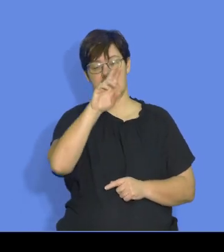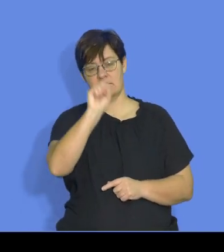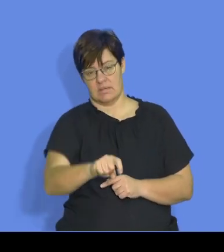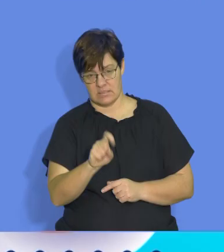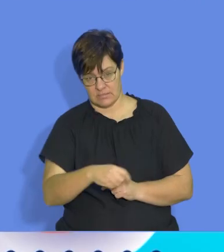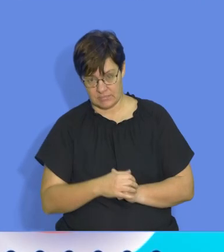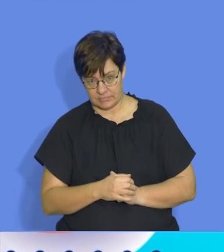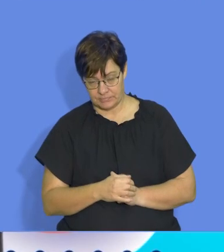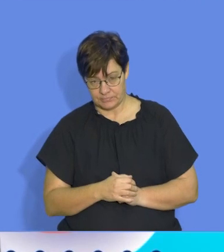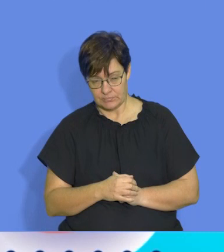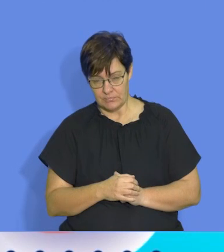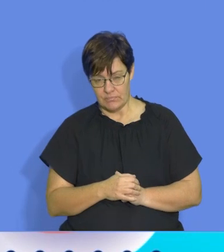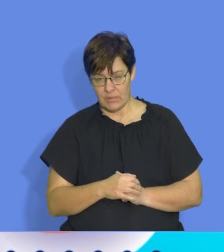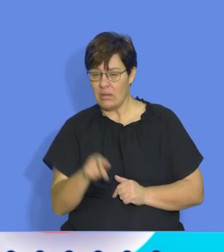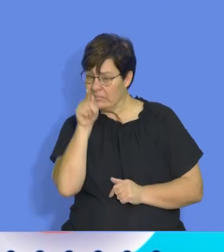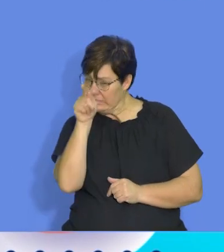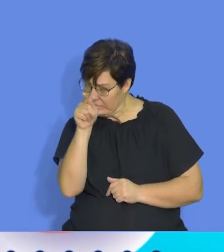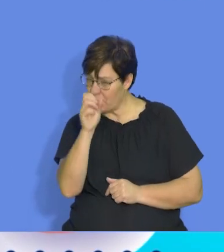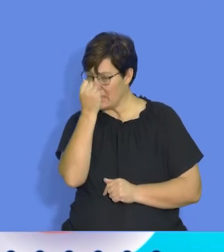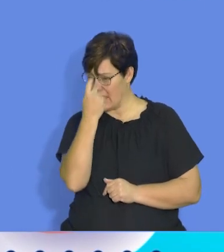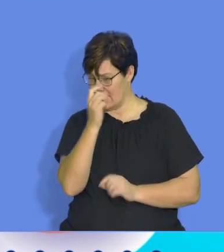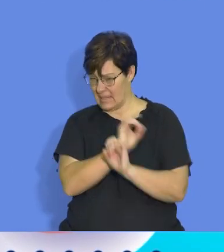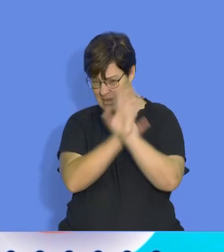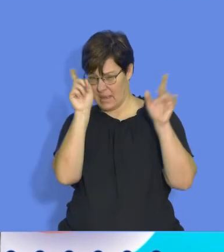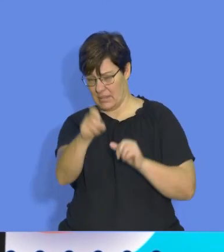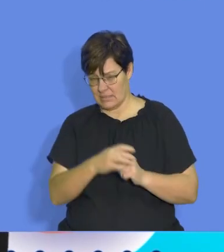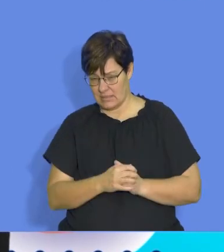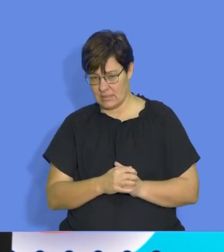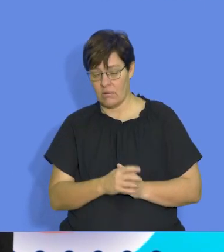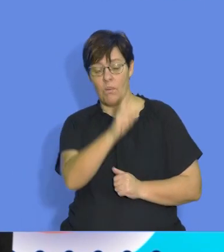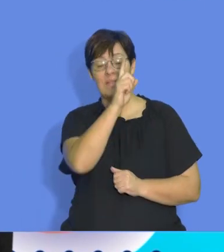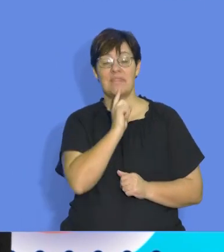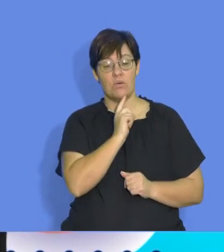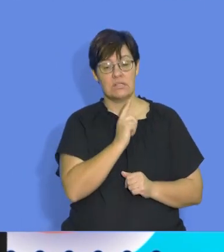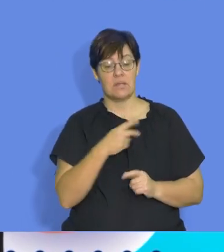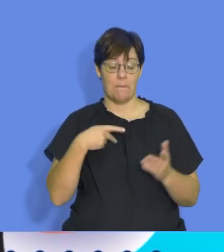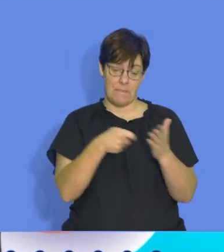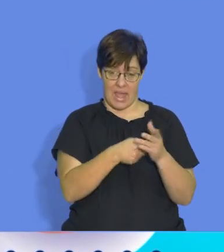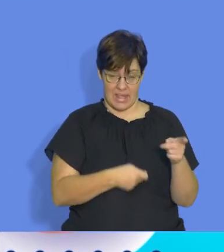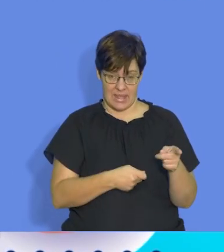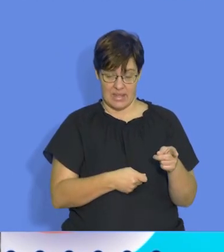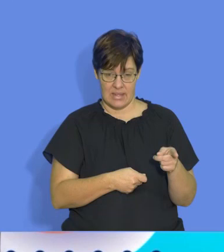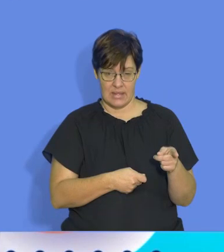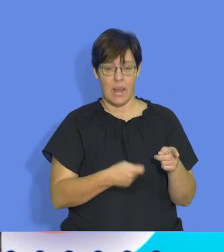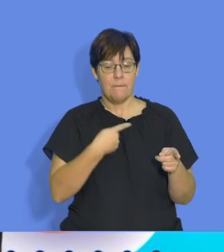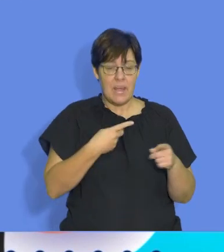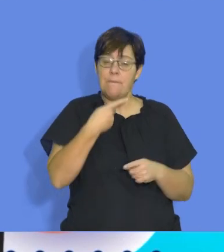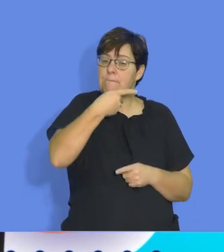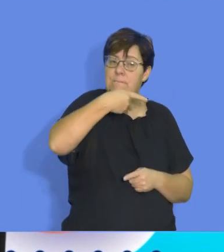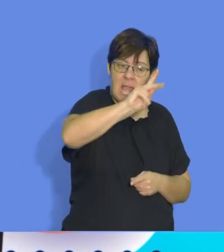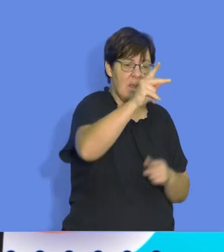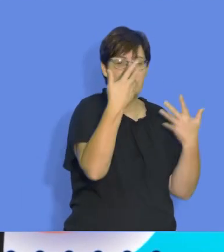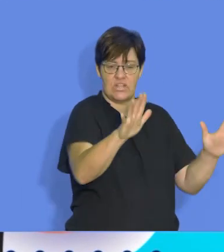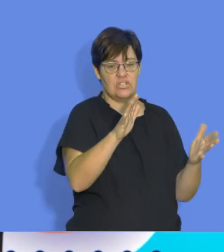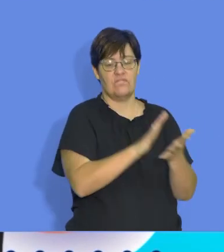make sure you understand what I've done here. On the 1,000 Rand that you've purchased, you've paid VAT at